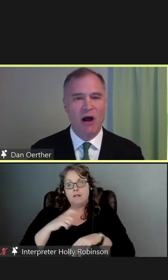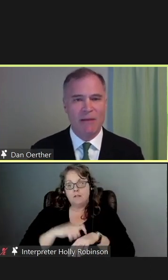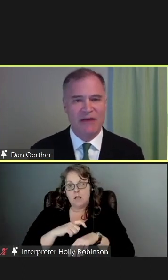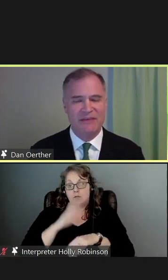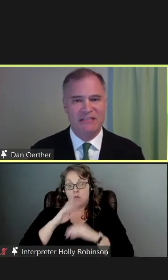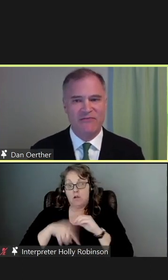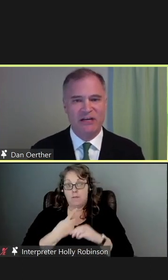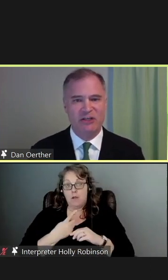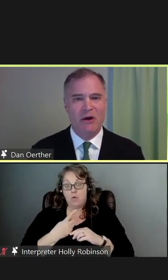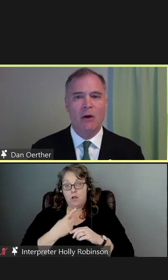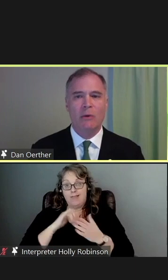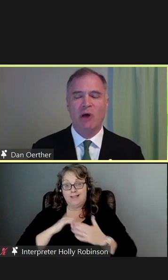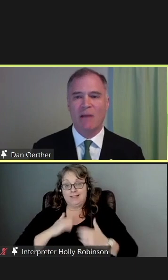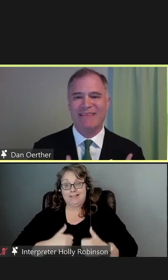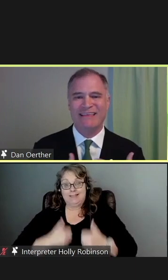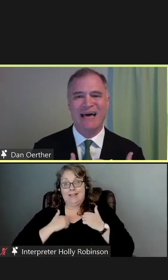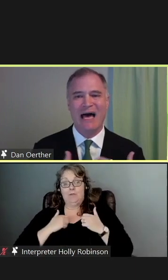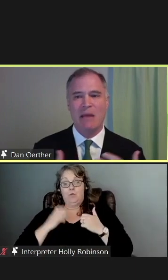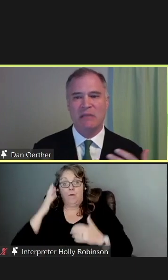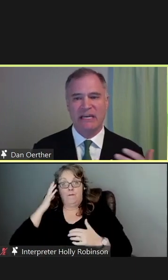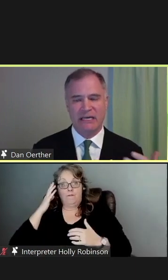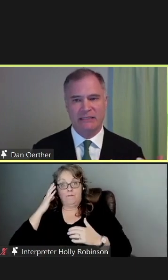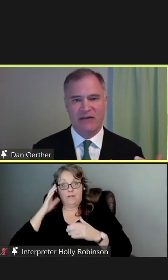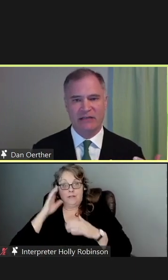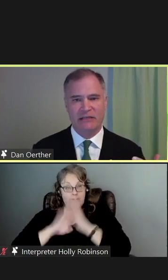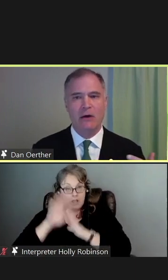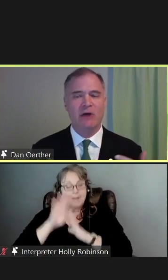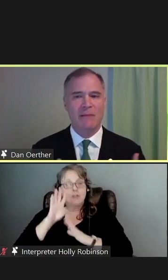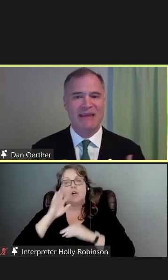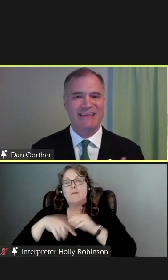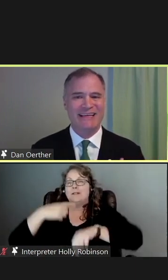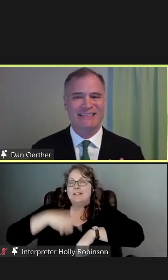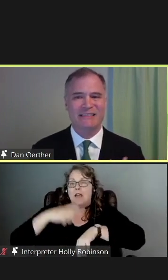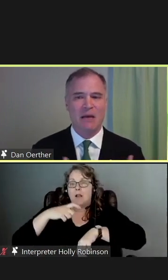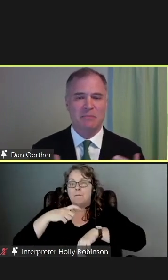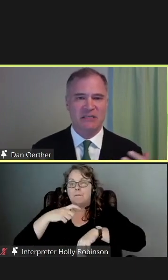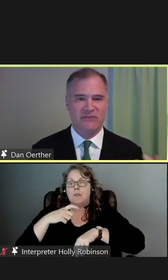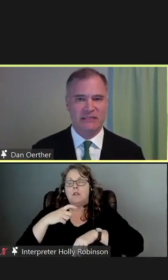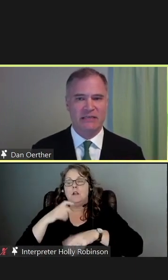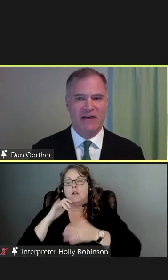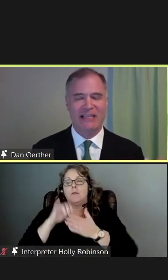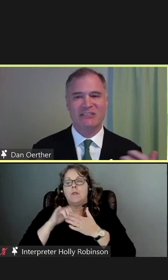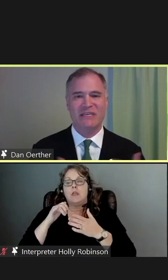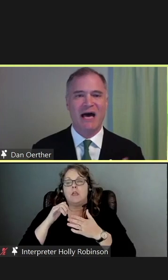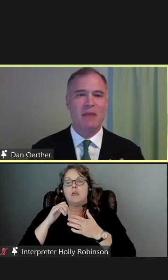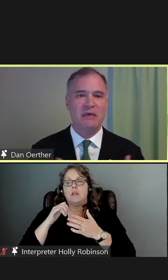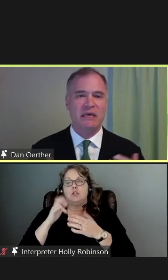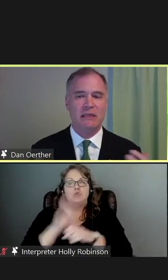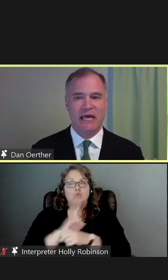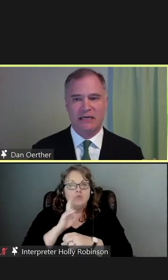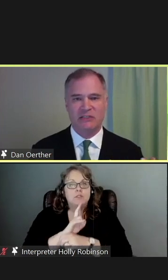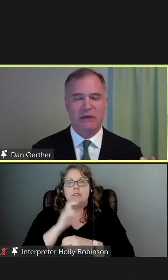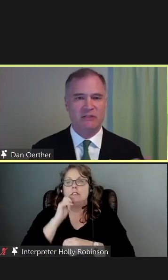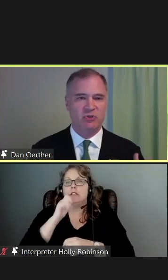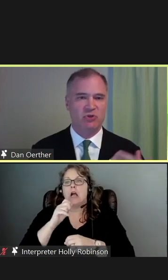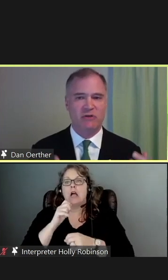talk about this definition, we talk about the timeliness of it. We talk about the consumptiveness of it. Let's not be